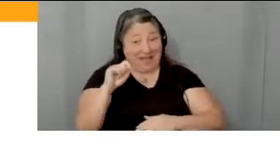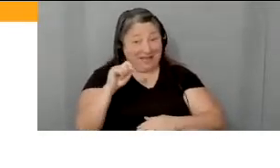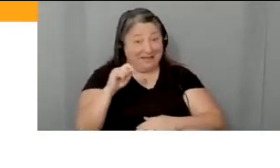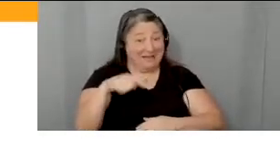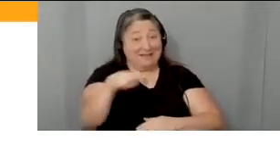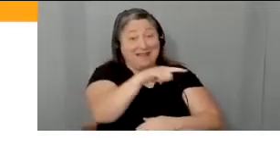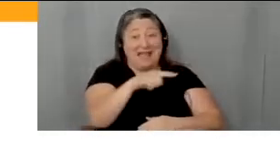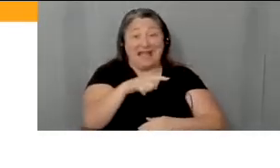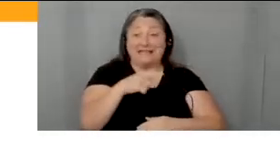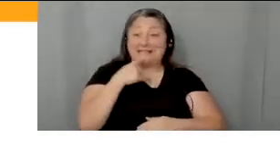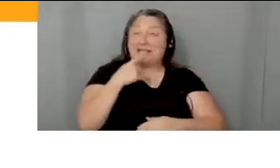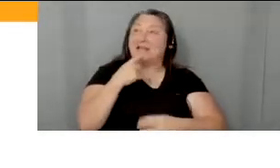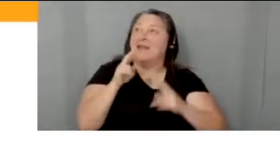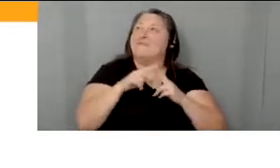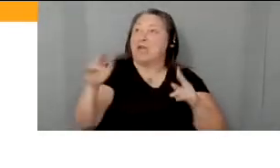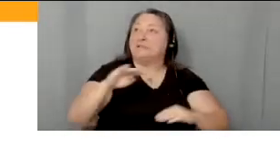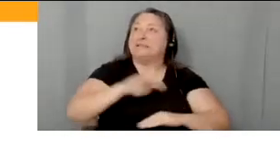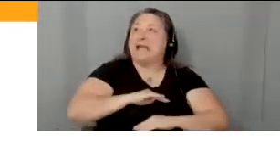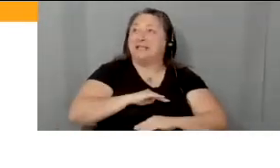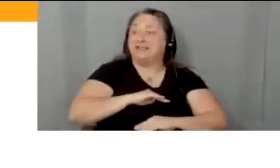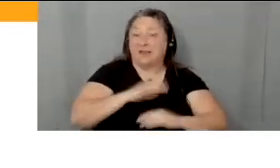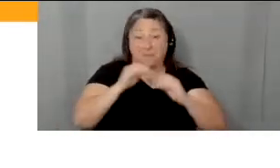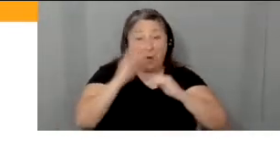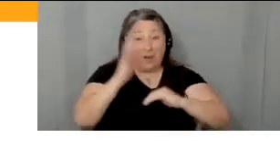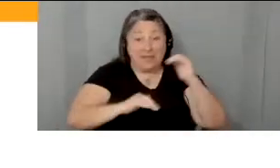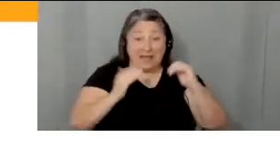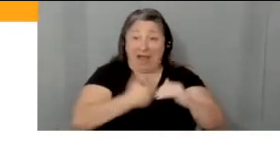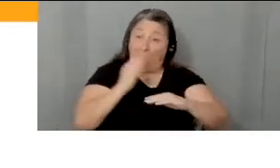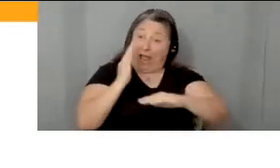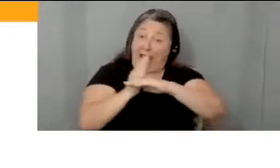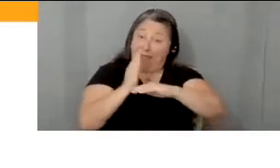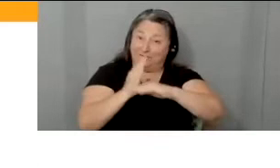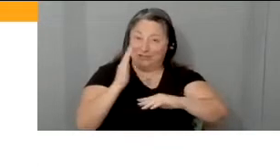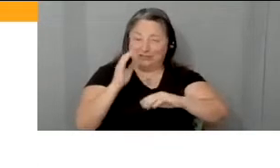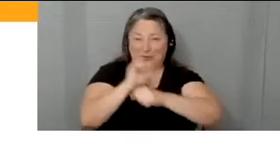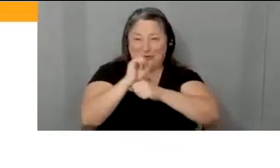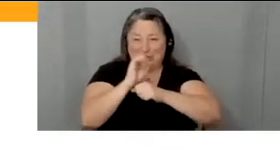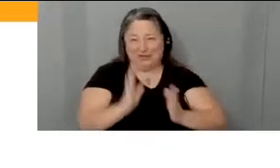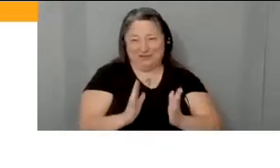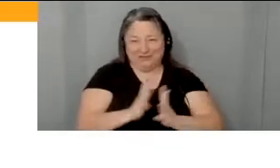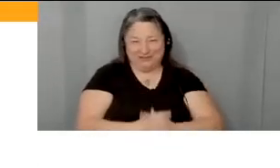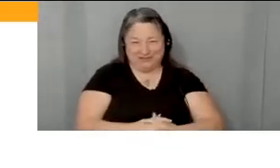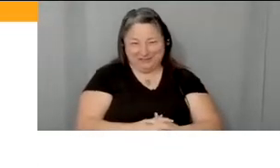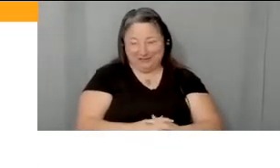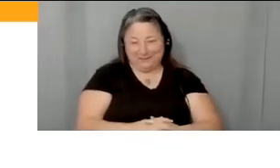being very satisfied, more than the average. Next slide, please.